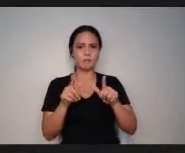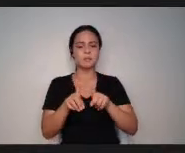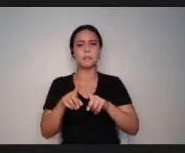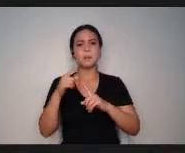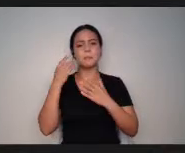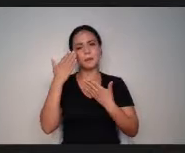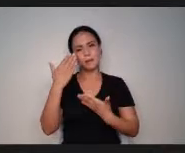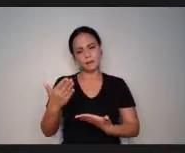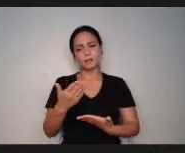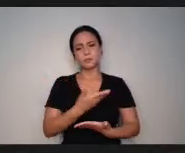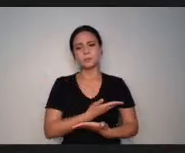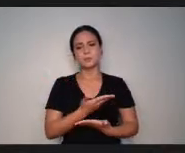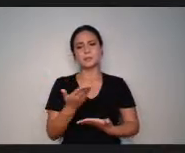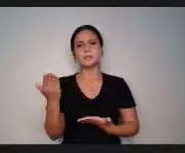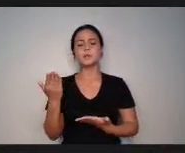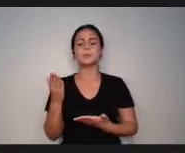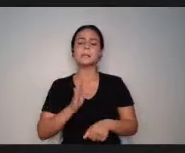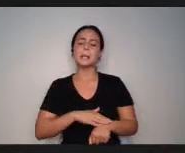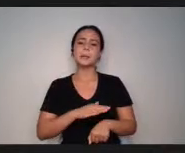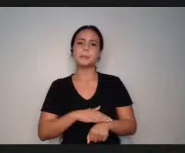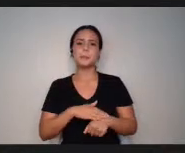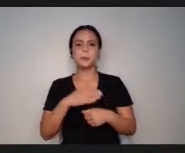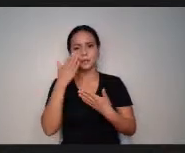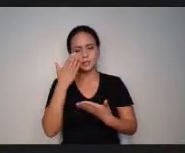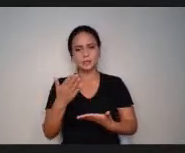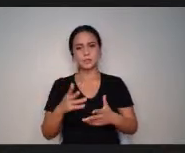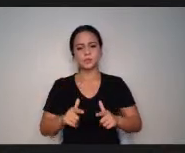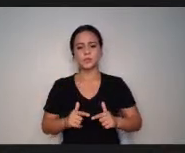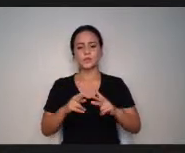appreciate all your efforts.